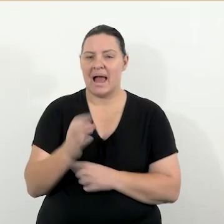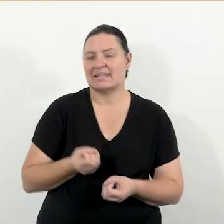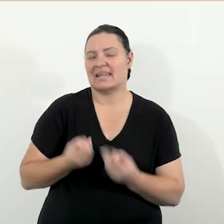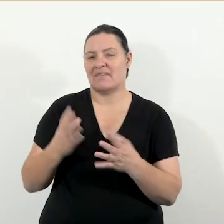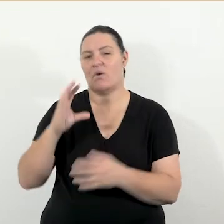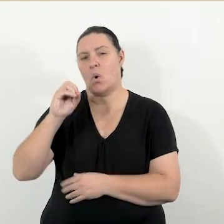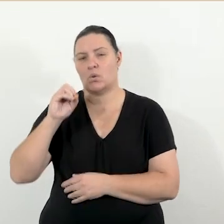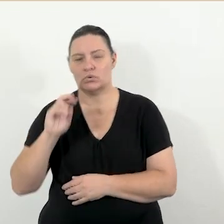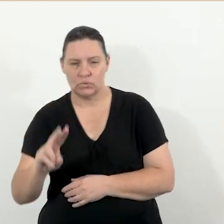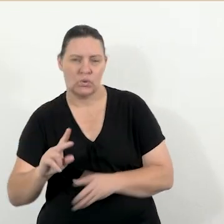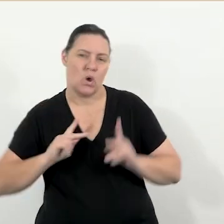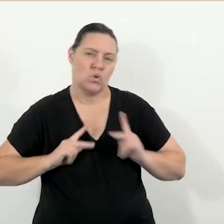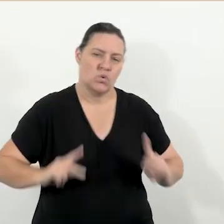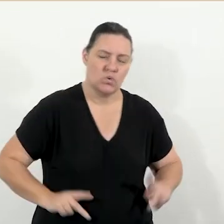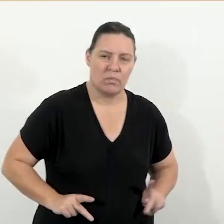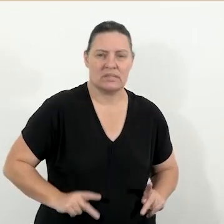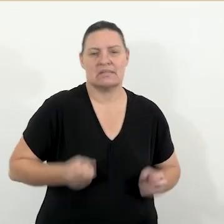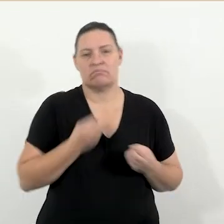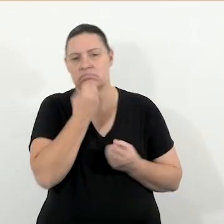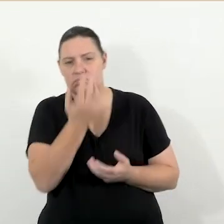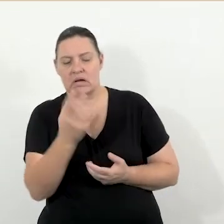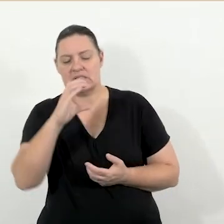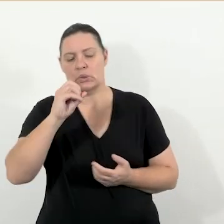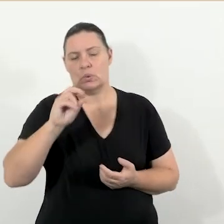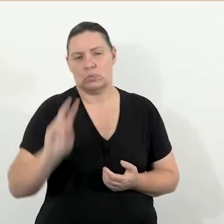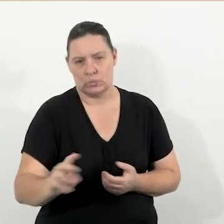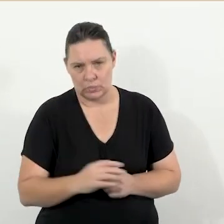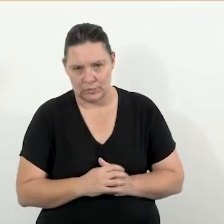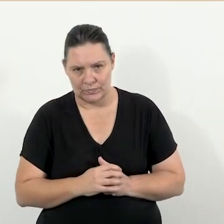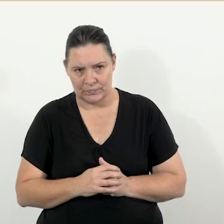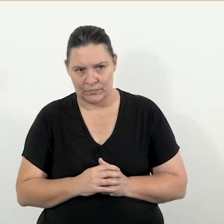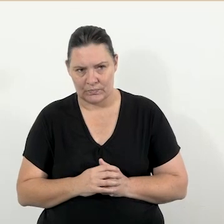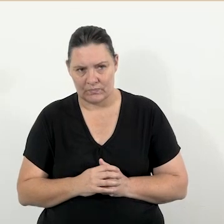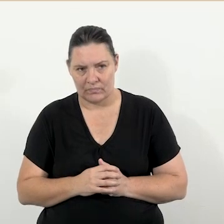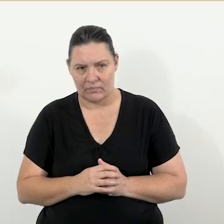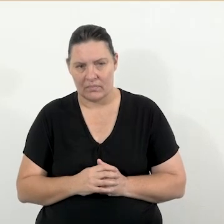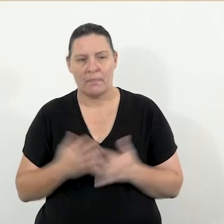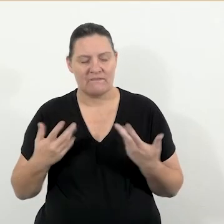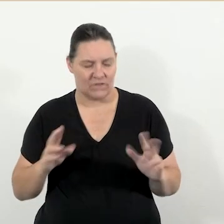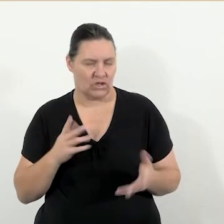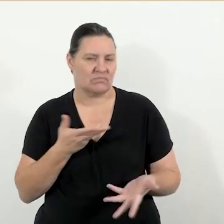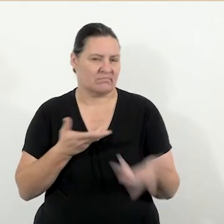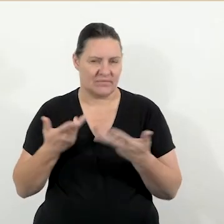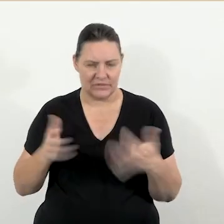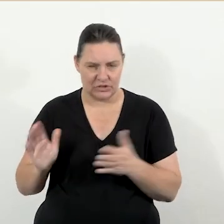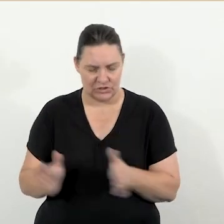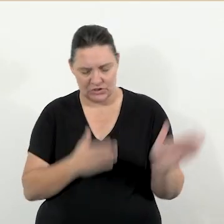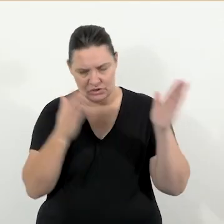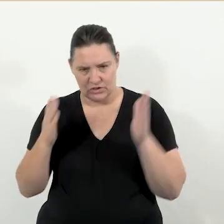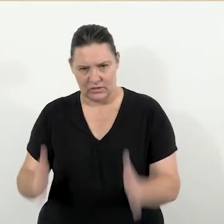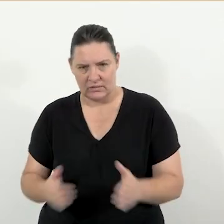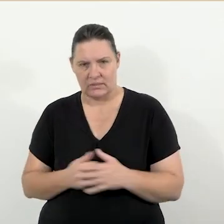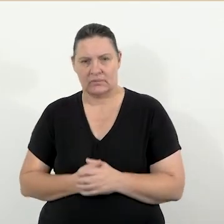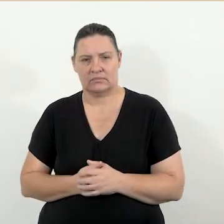the oxygen and human beings giving out the carbon dioxide. Okay, I think I've already mentioned that.